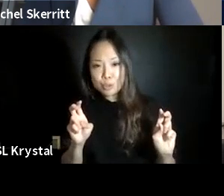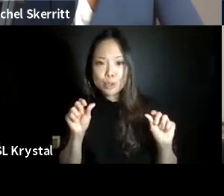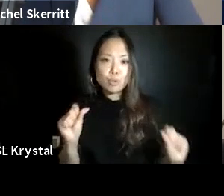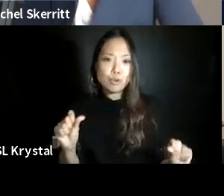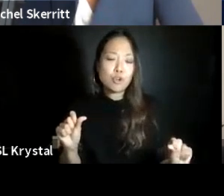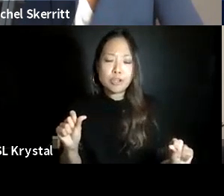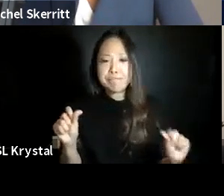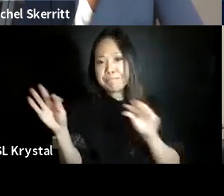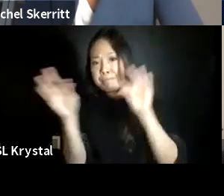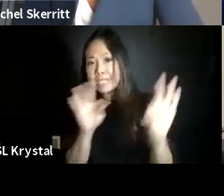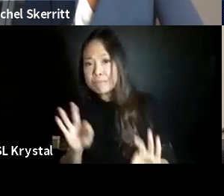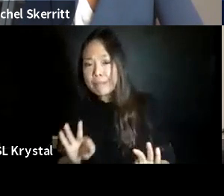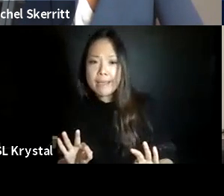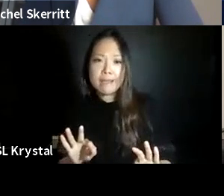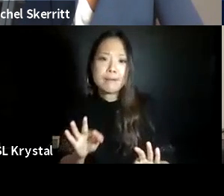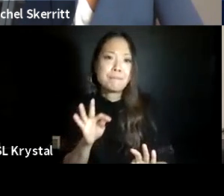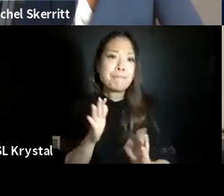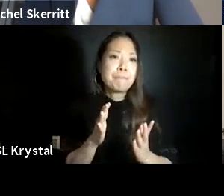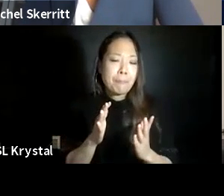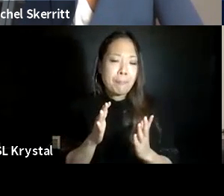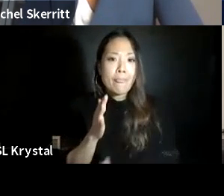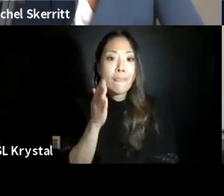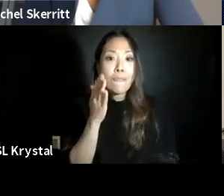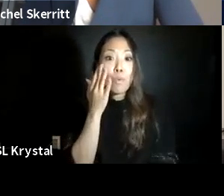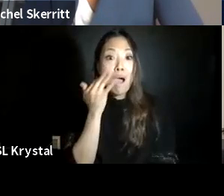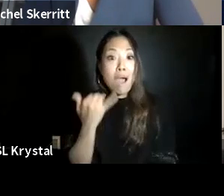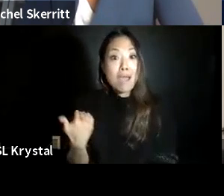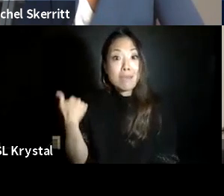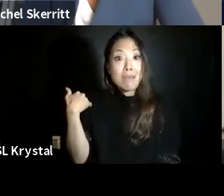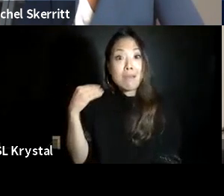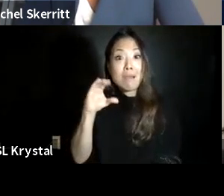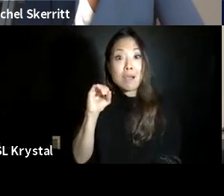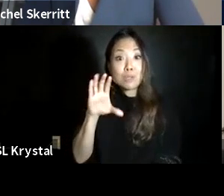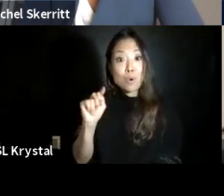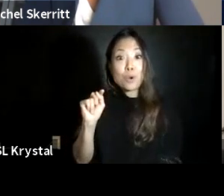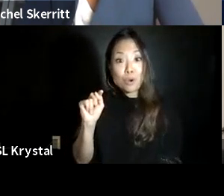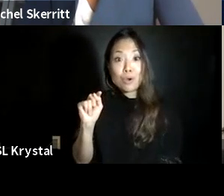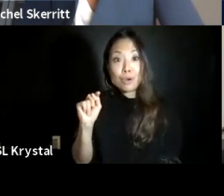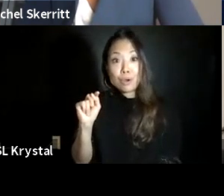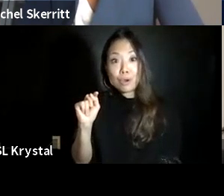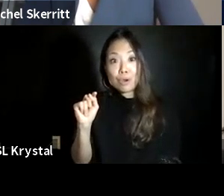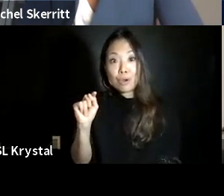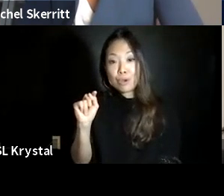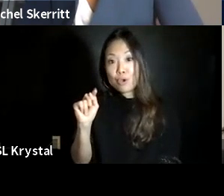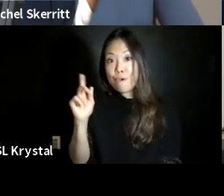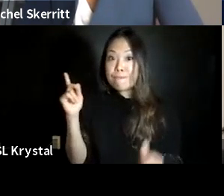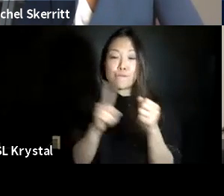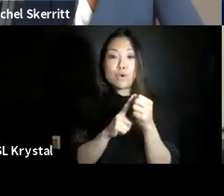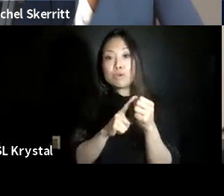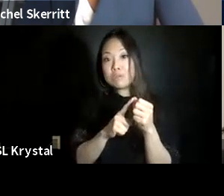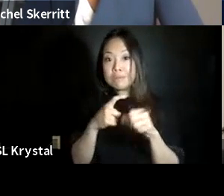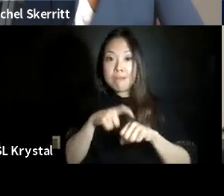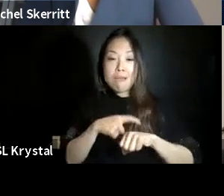why back in October, when we were first introducing